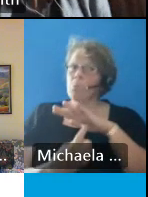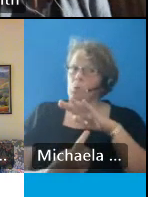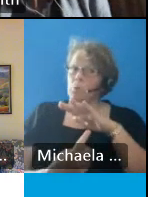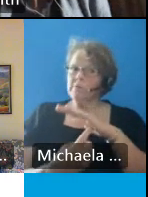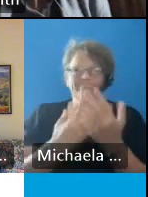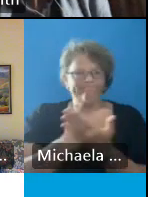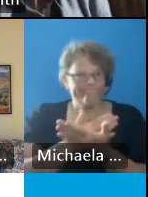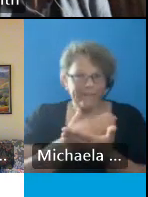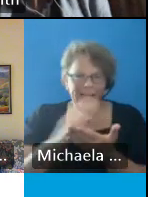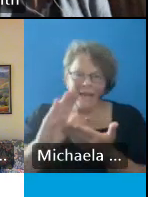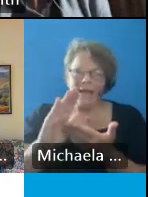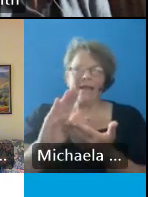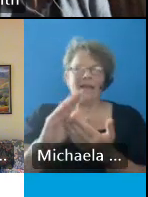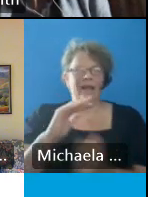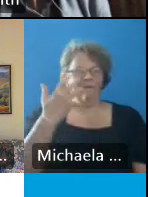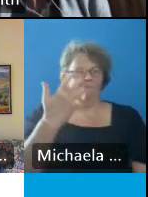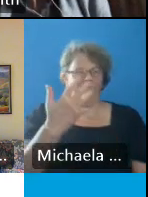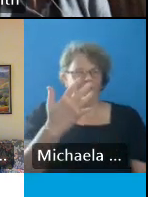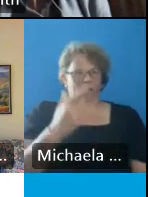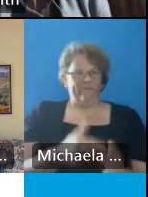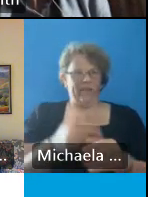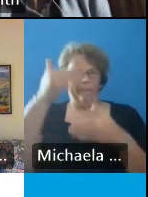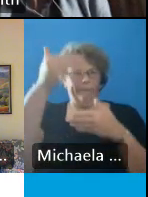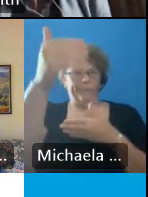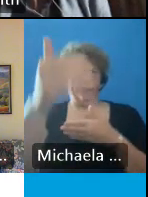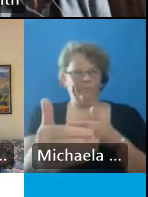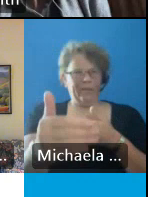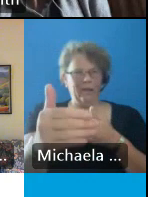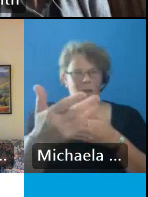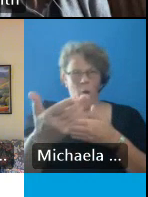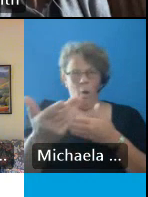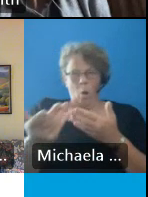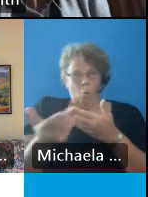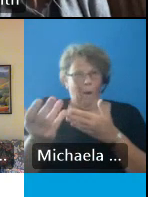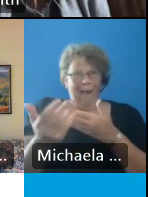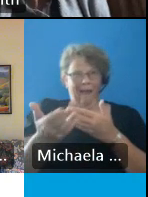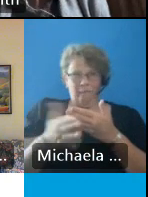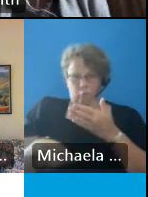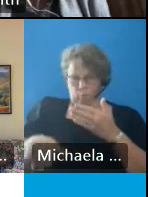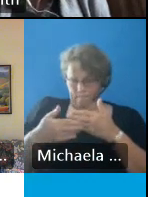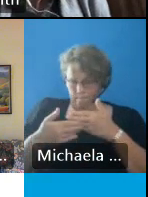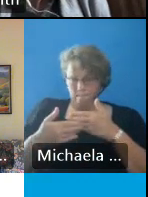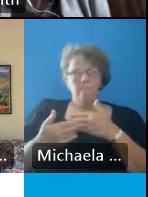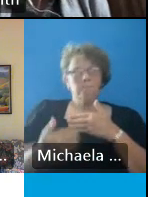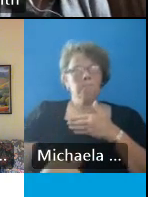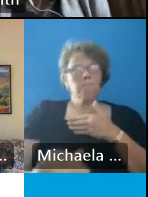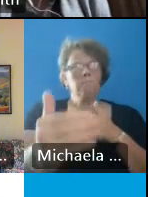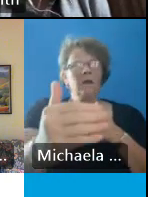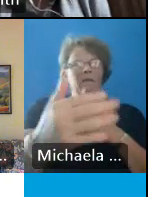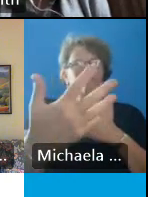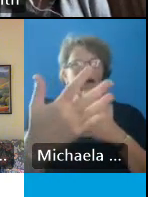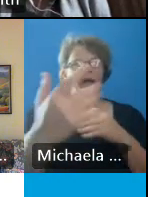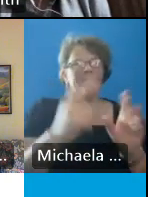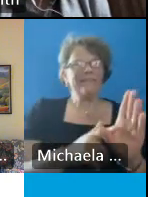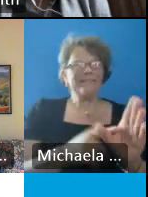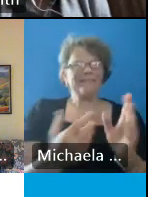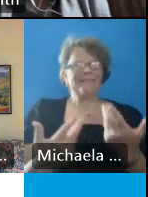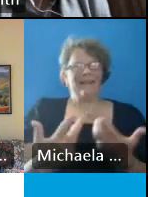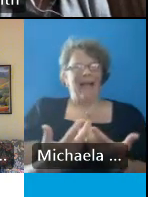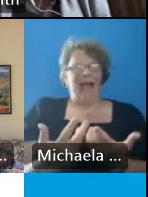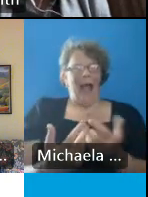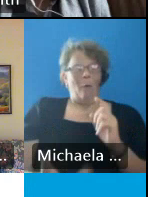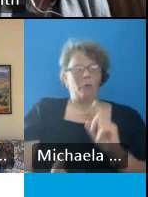about that 5-year period moving forward. Where are we going to be and how are we going to deliver some of these strategic aims? So we've